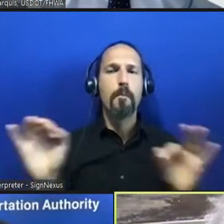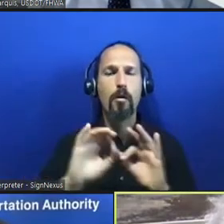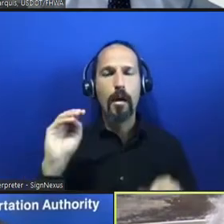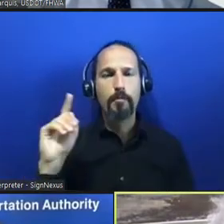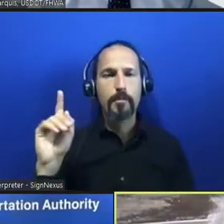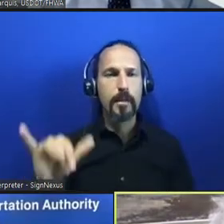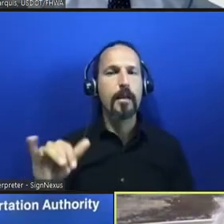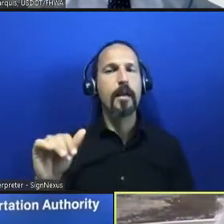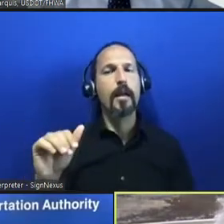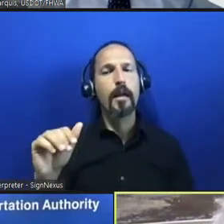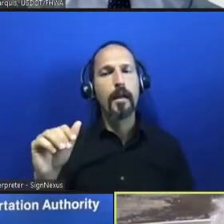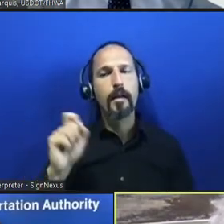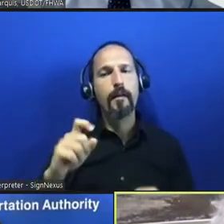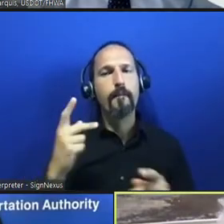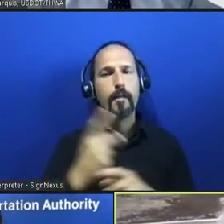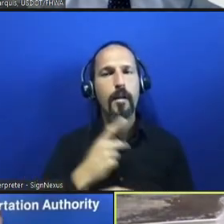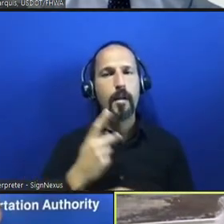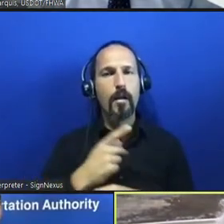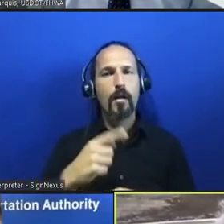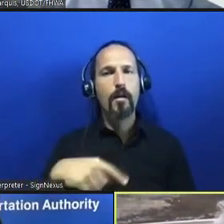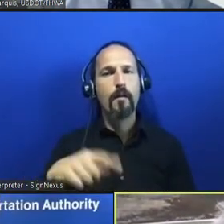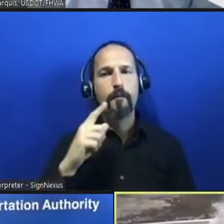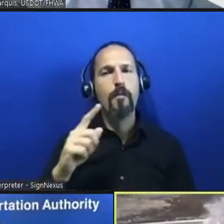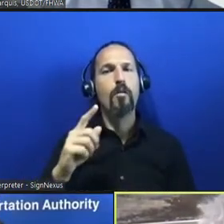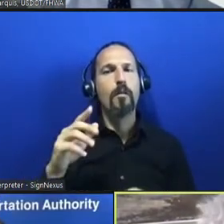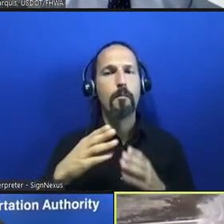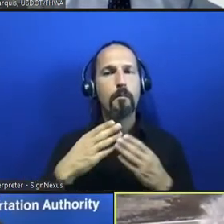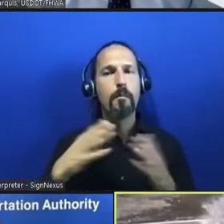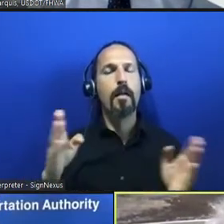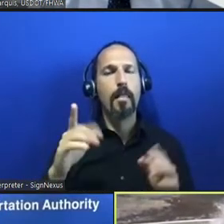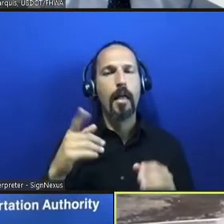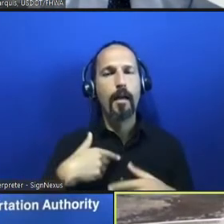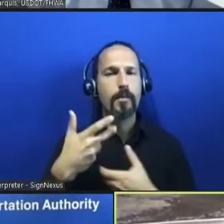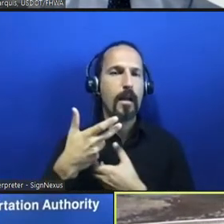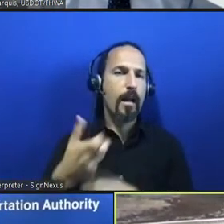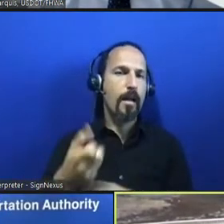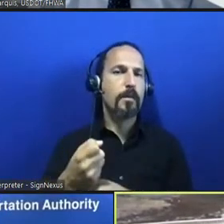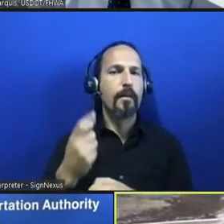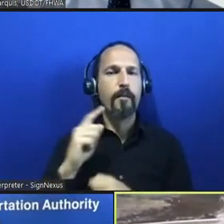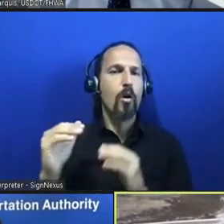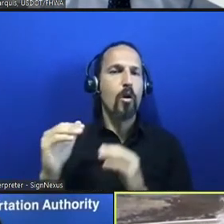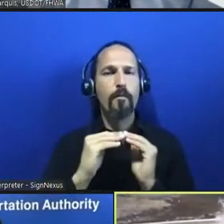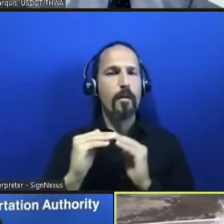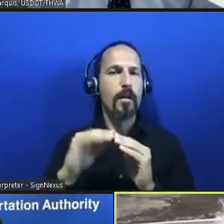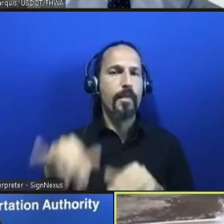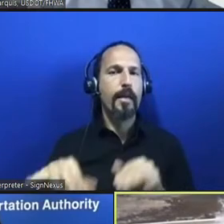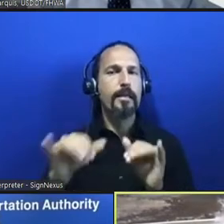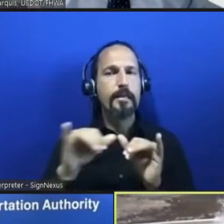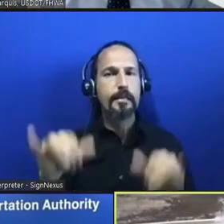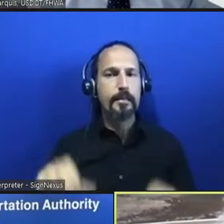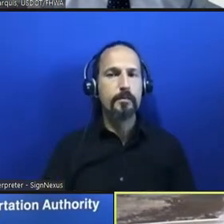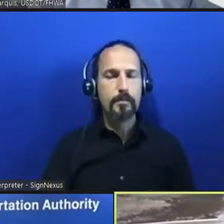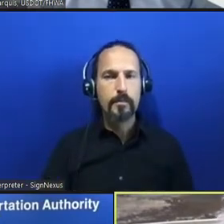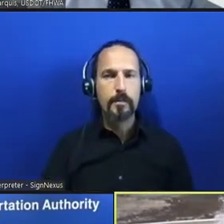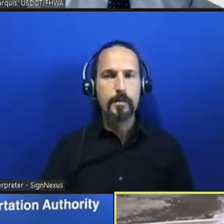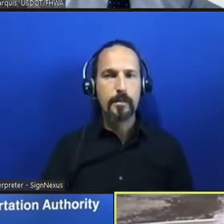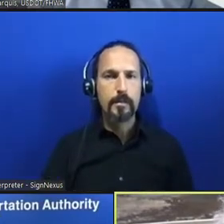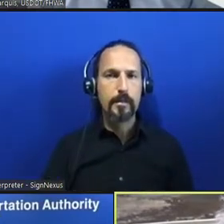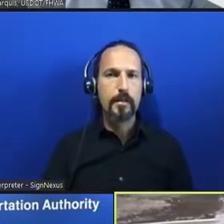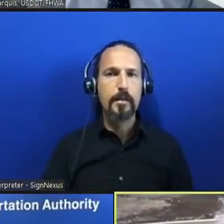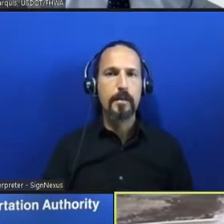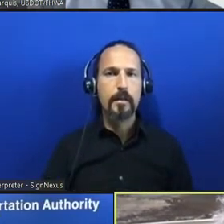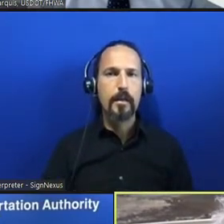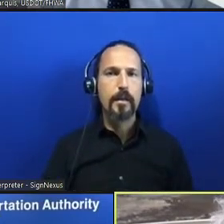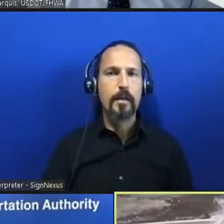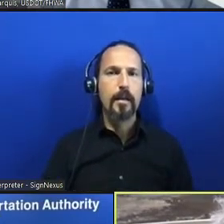MTA to get a handle on the rule evaders for the public to have confidence in the fairness of the system there's